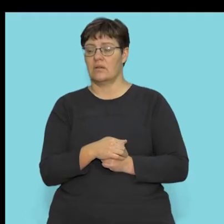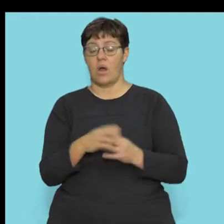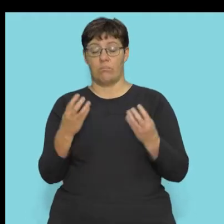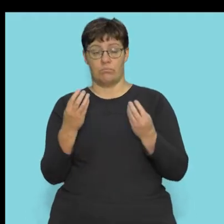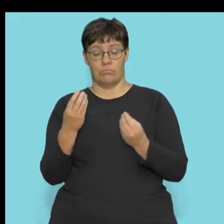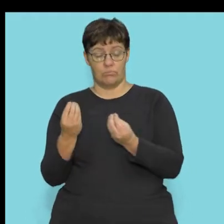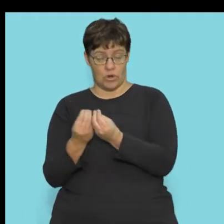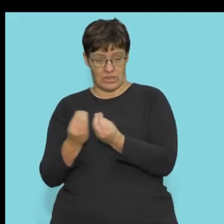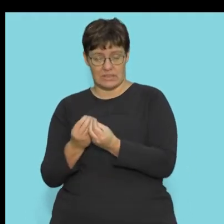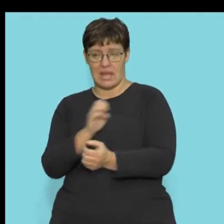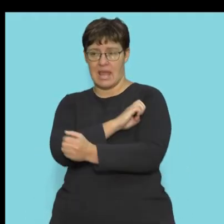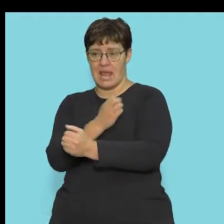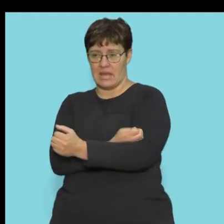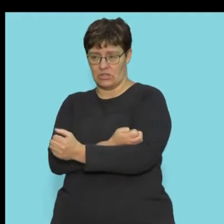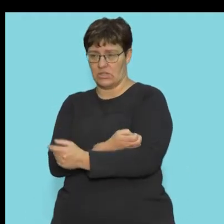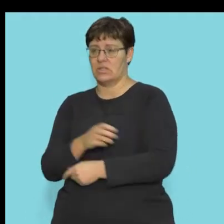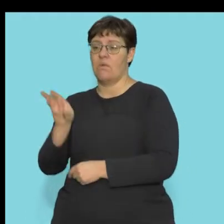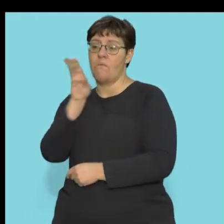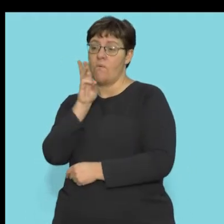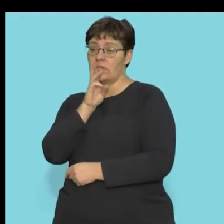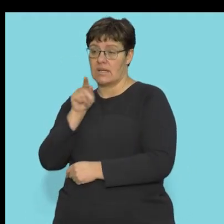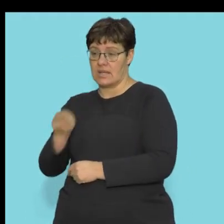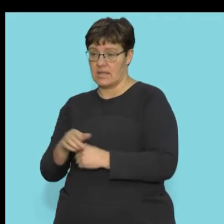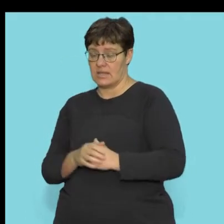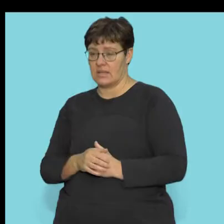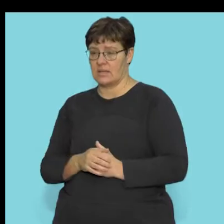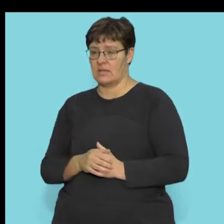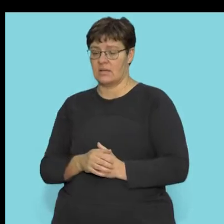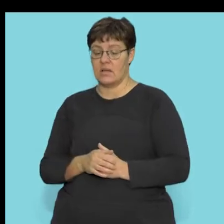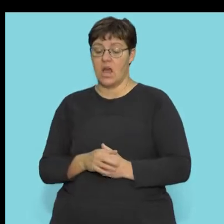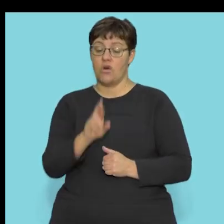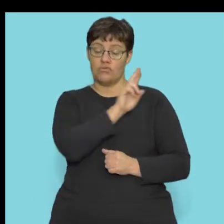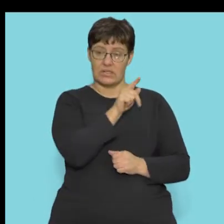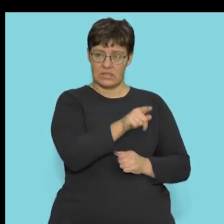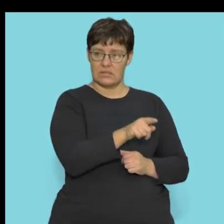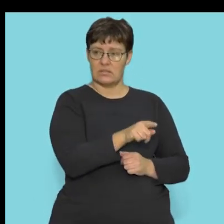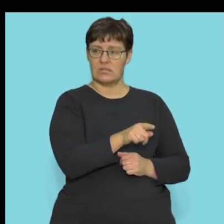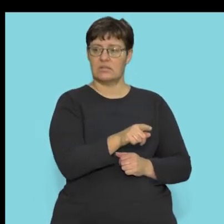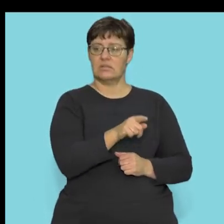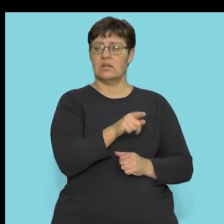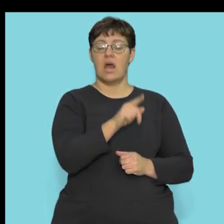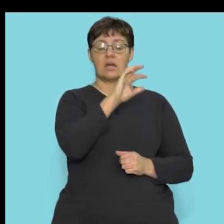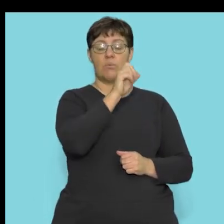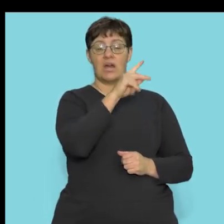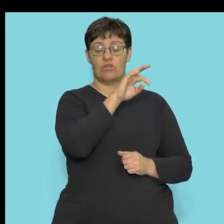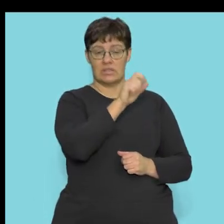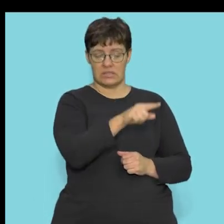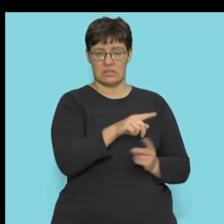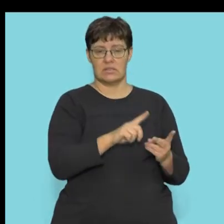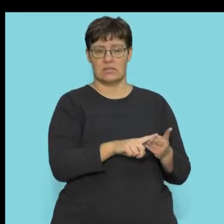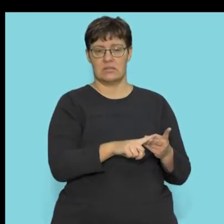products, which are energy and water, and we've got reactants, which are carbohydrates and